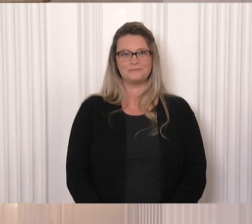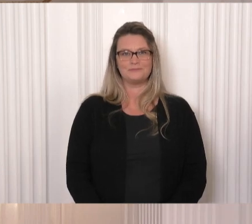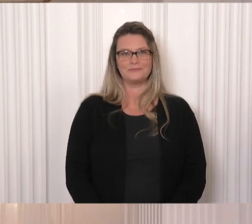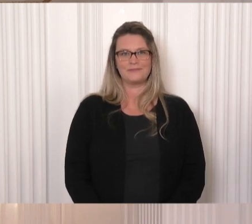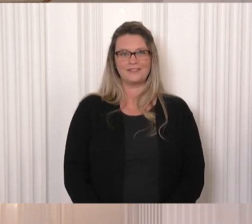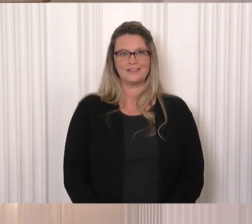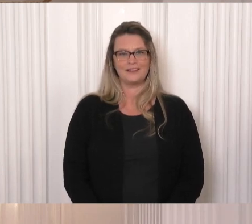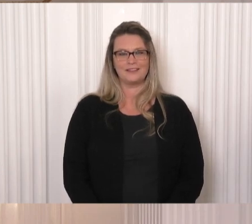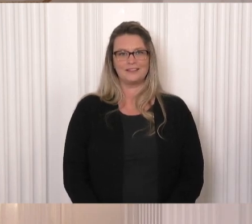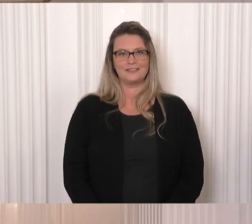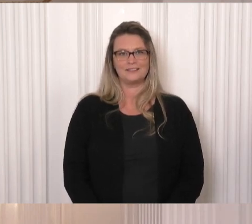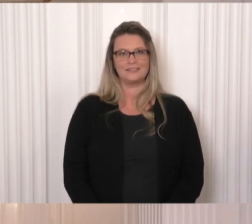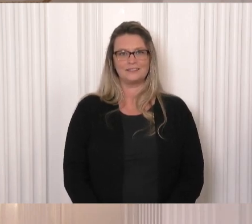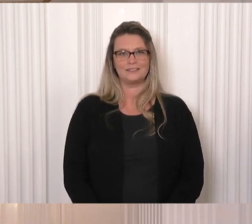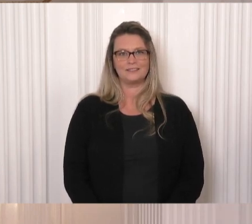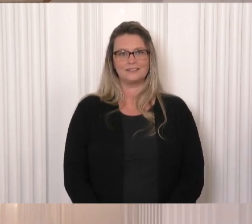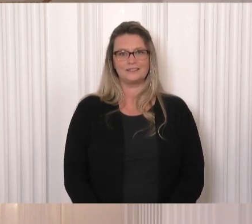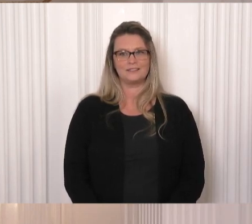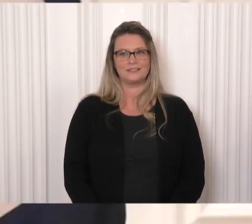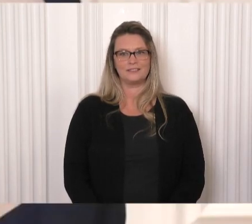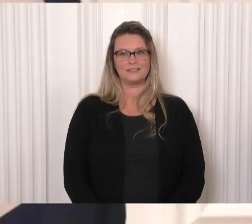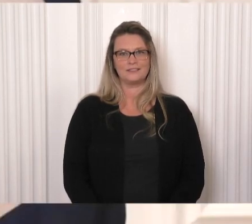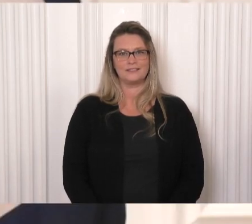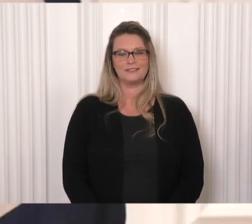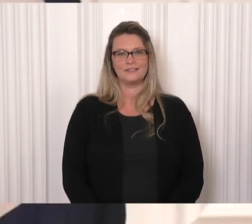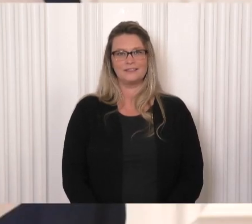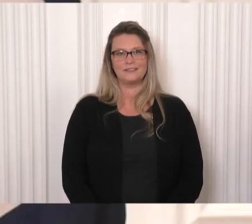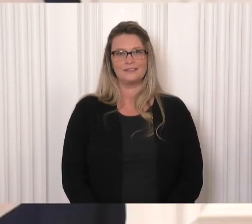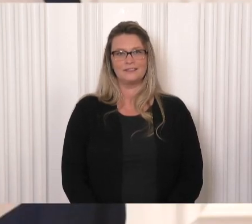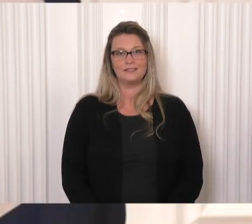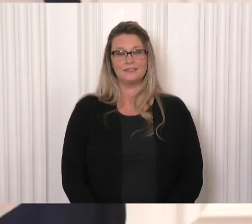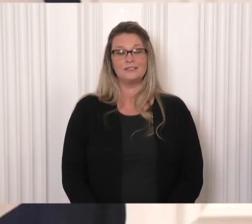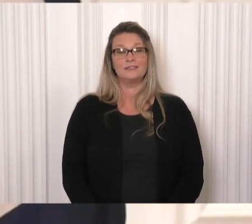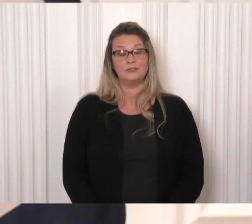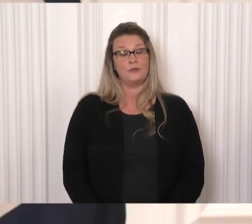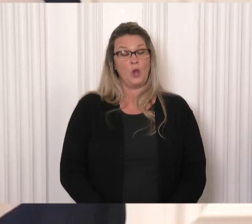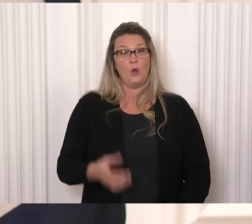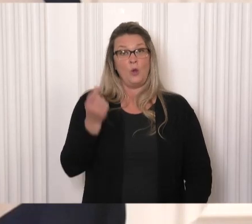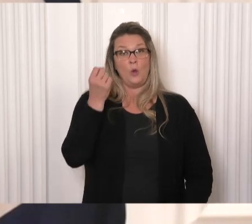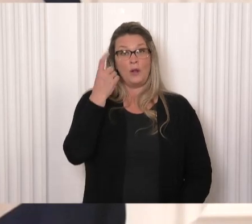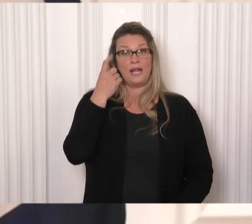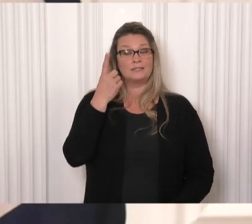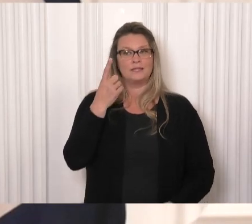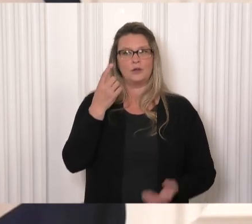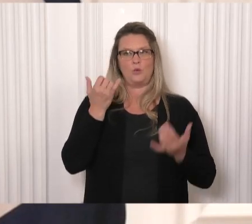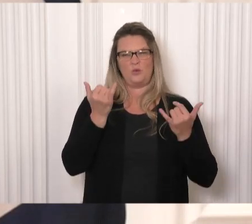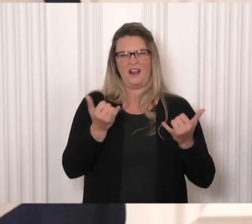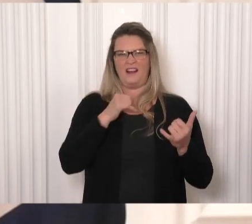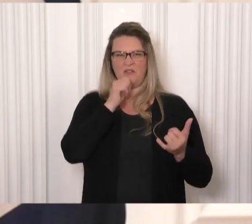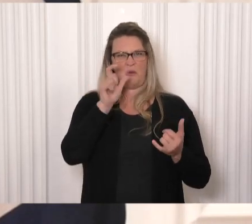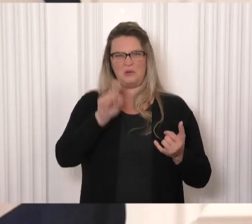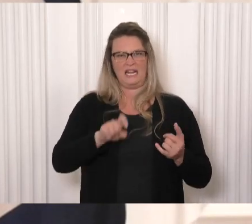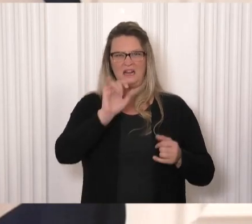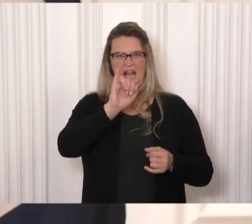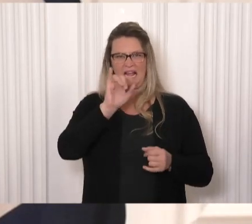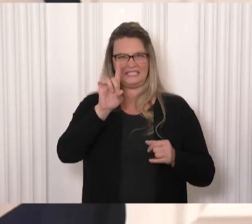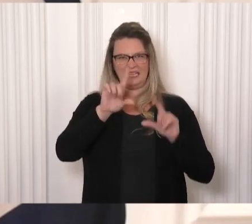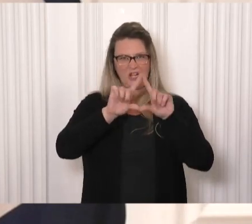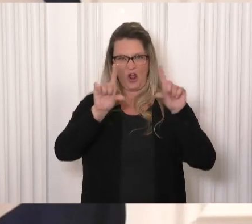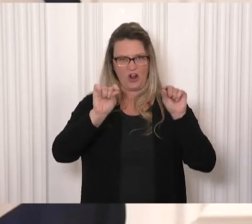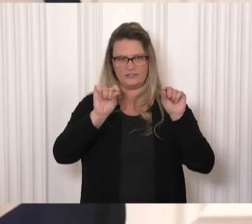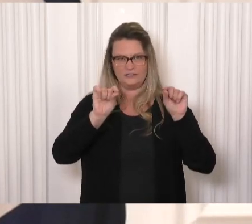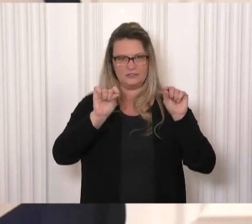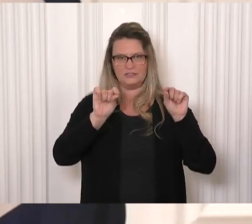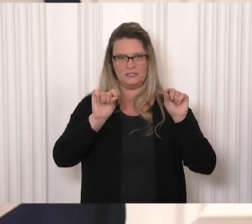concerned, you know, appreciate your question from the standpoint that we're telling them they don't need IDs. From the standpoint of a West Virginia